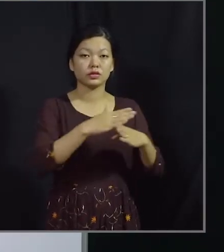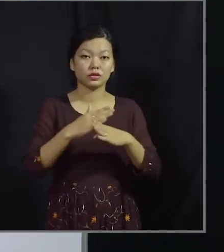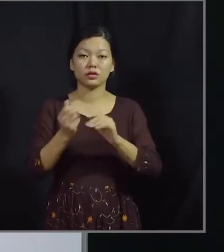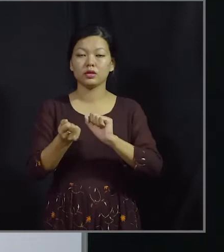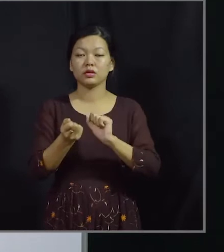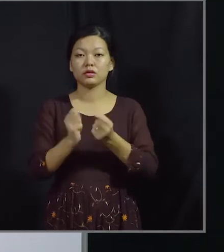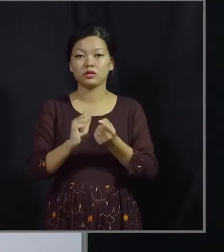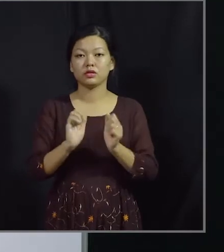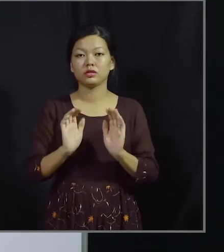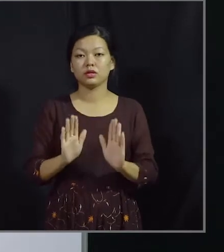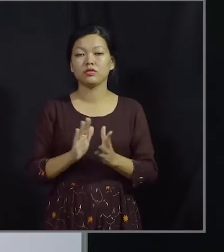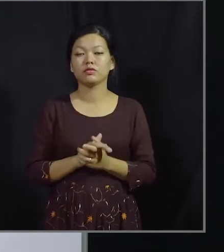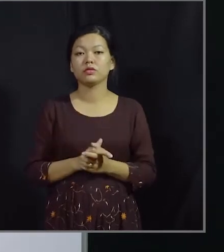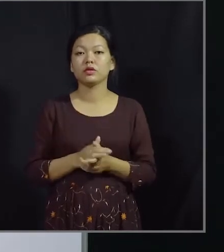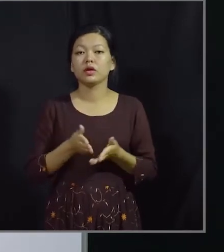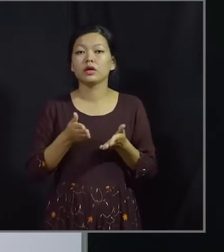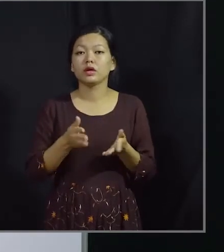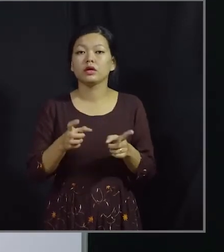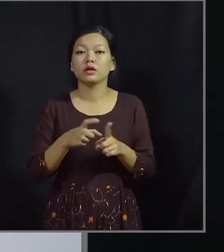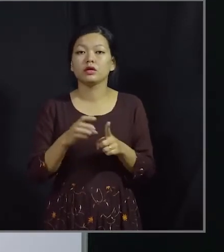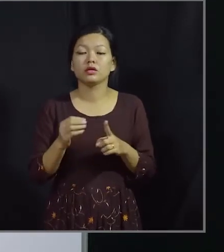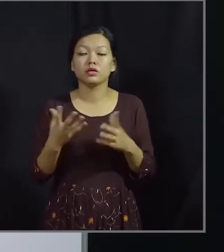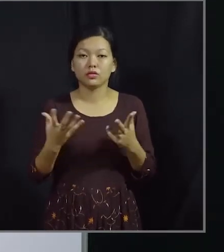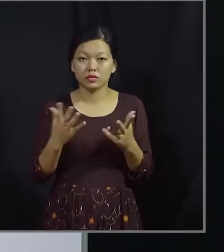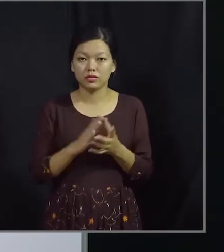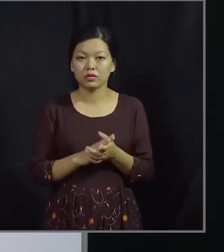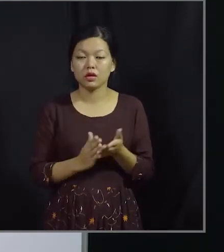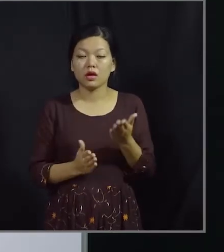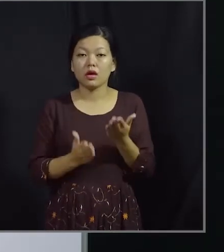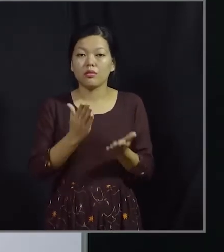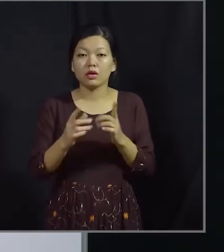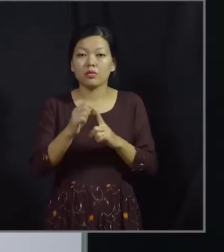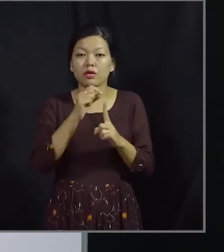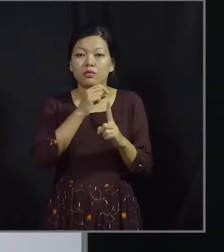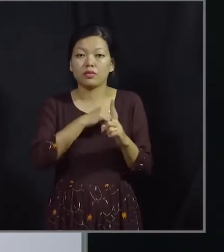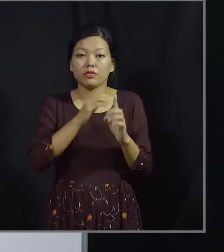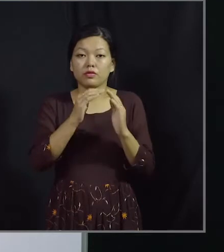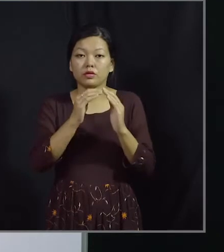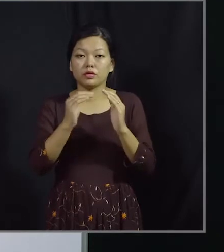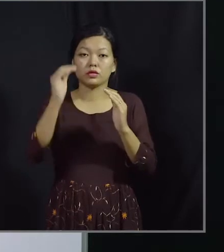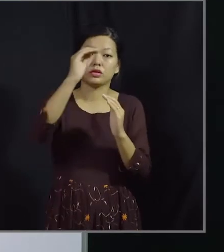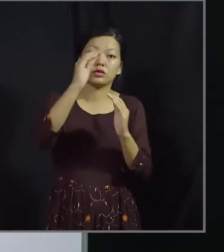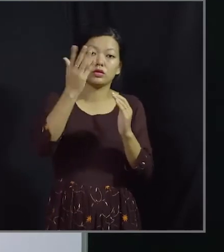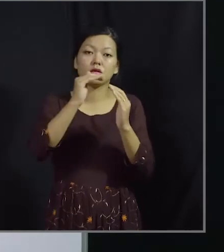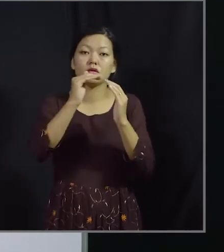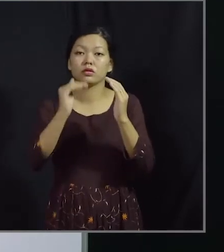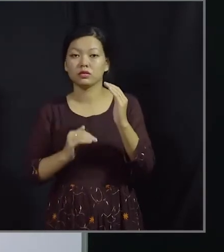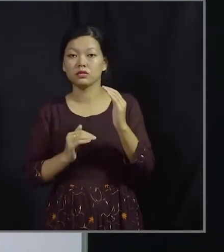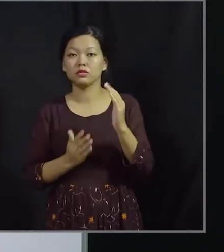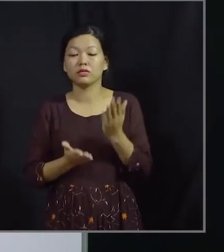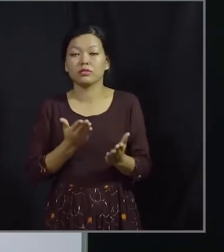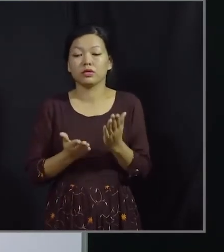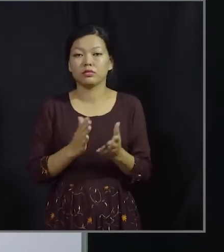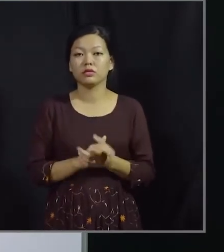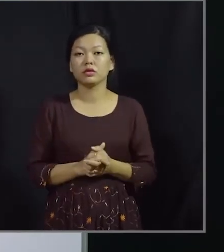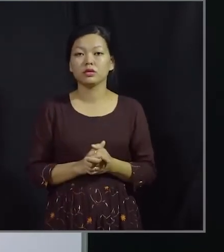means there may be decrease or increase in the old ratio. It may increase